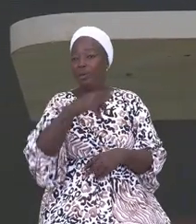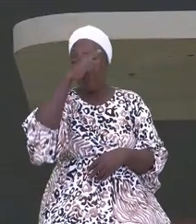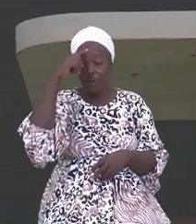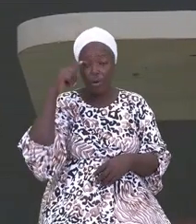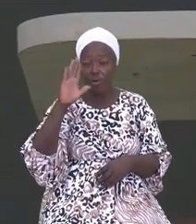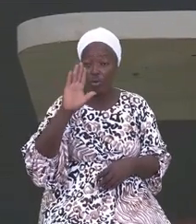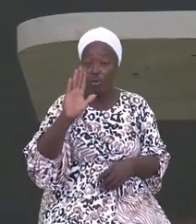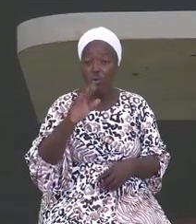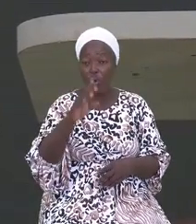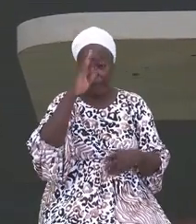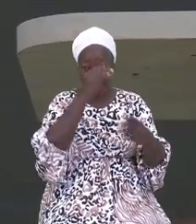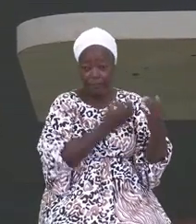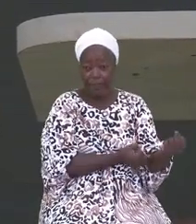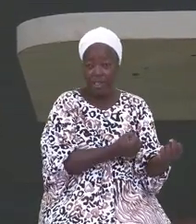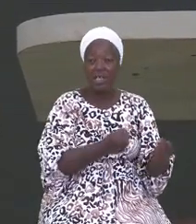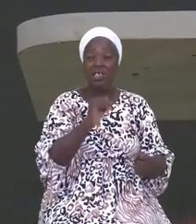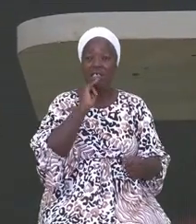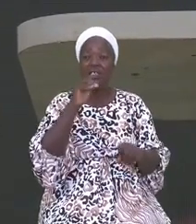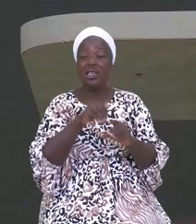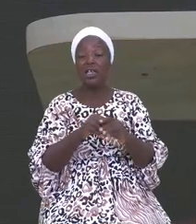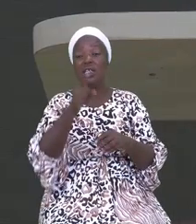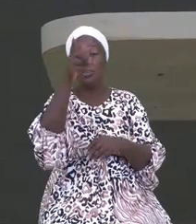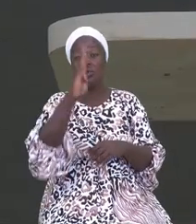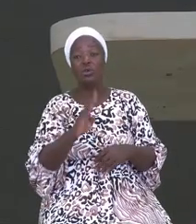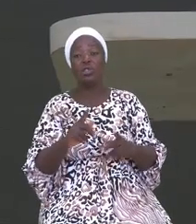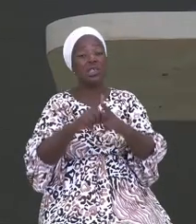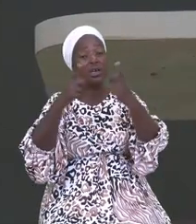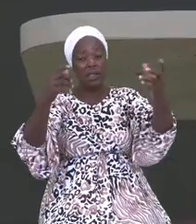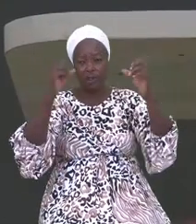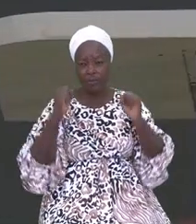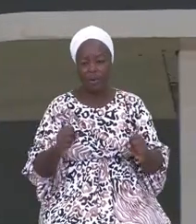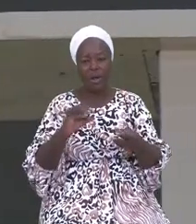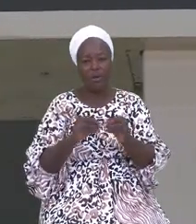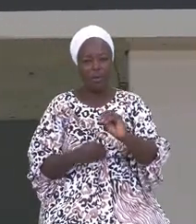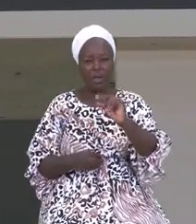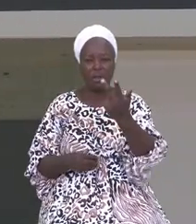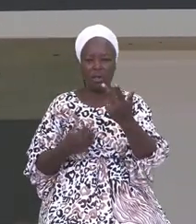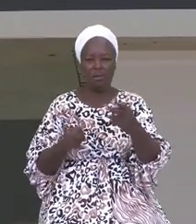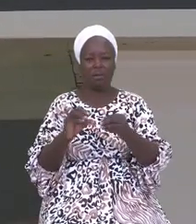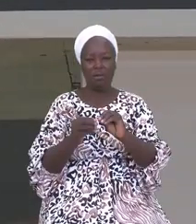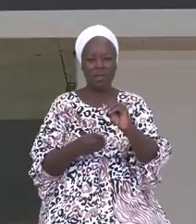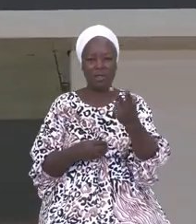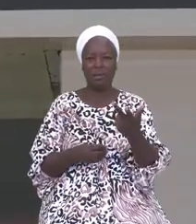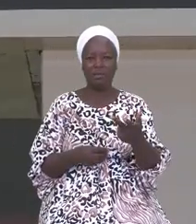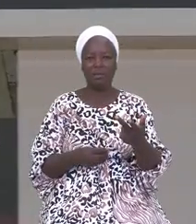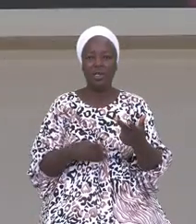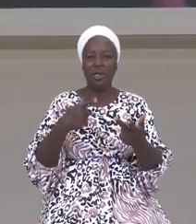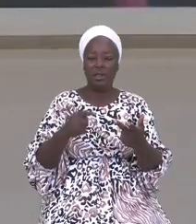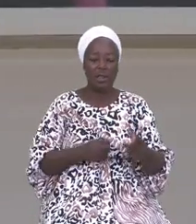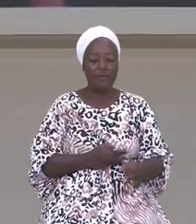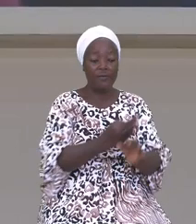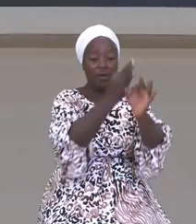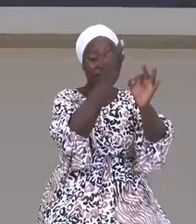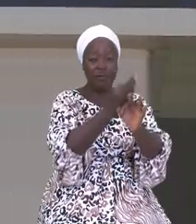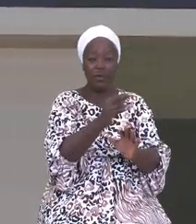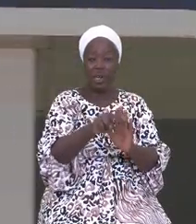your faith is in God's immense power. Number three here. Number three, the faithfulness